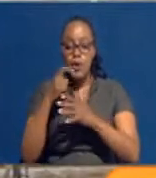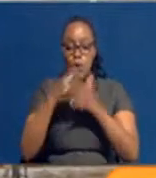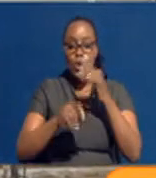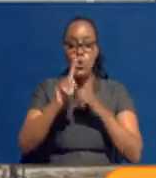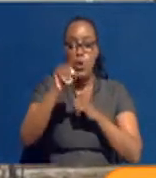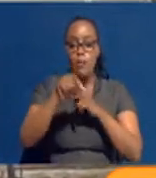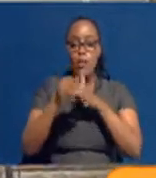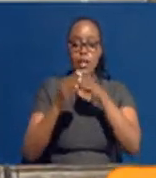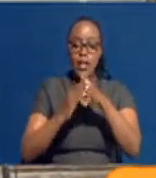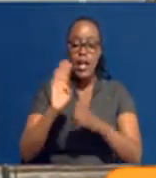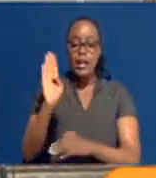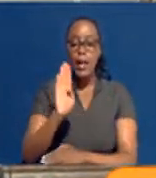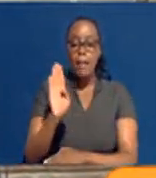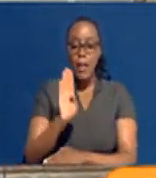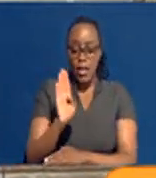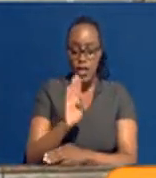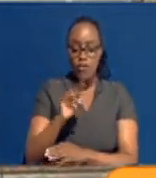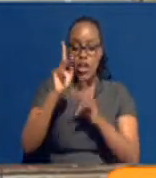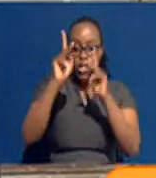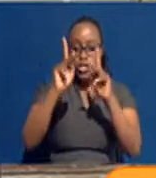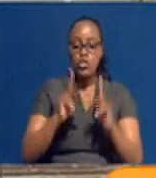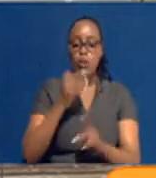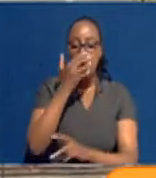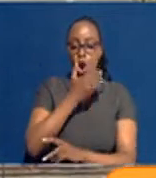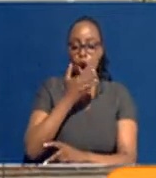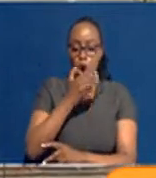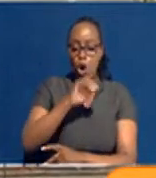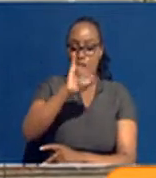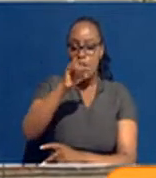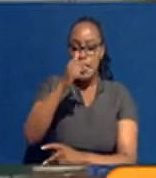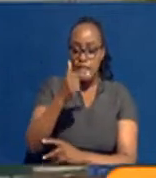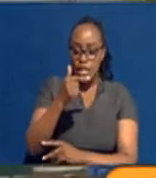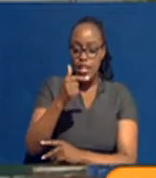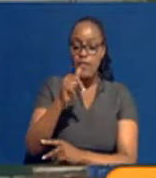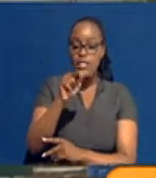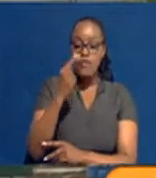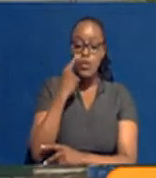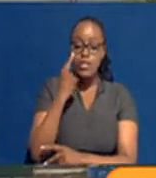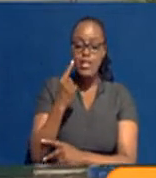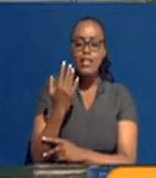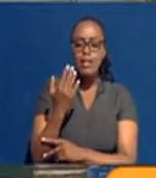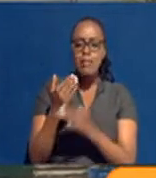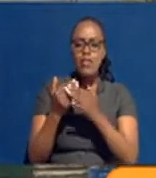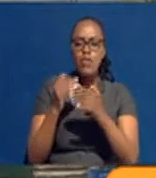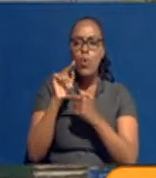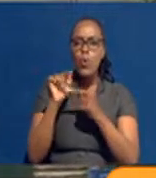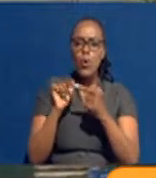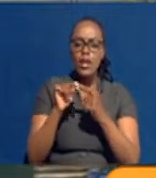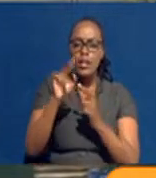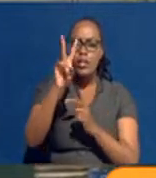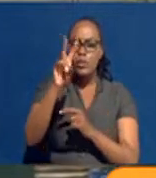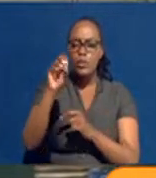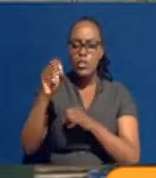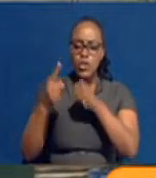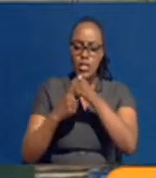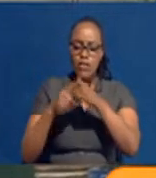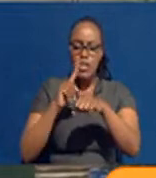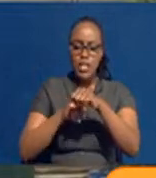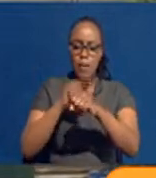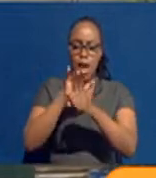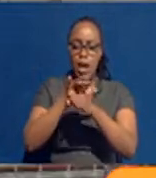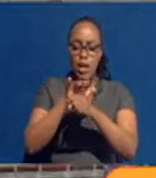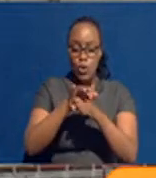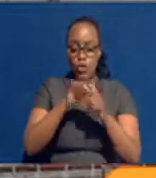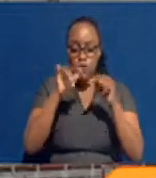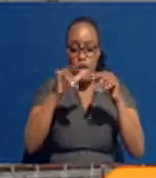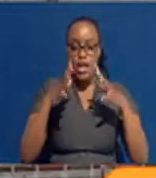1.9 billion shillings, the Kisumu oil jetty project was conceived as early as in the year 2006, when most of the accused